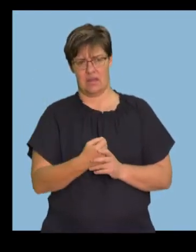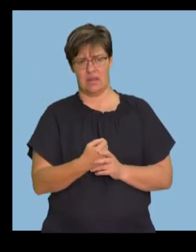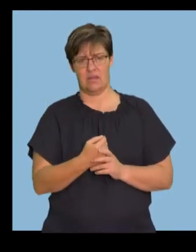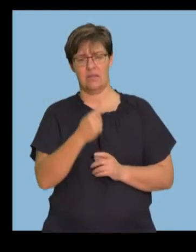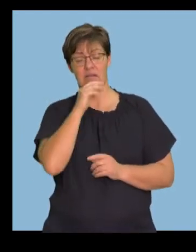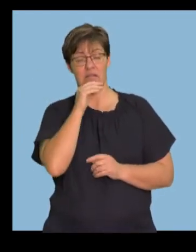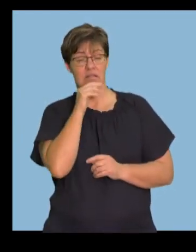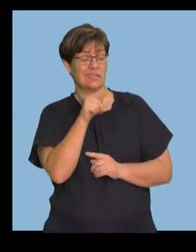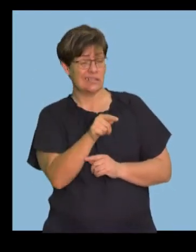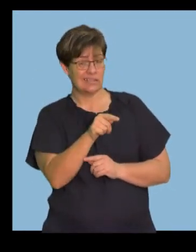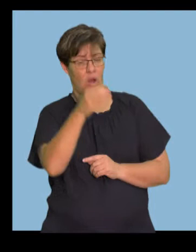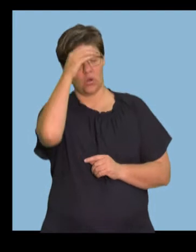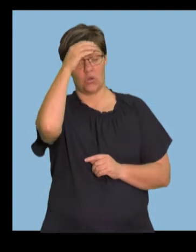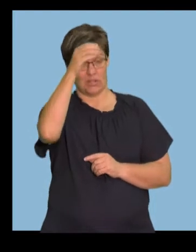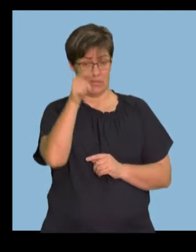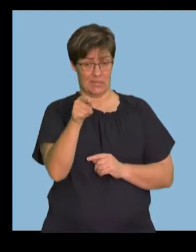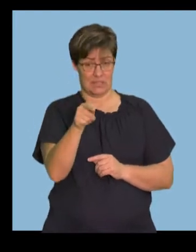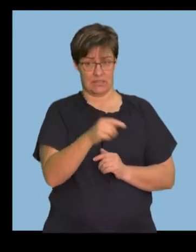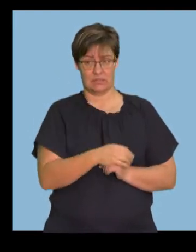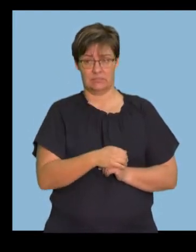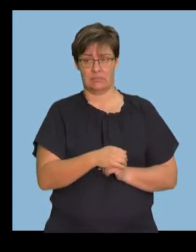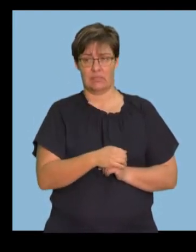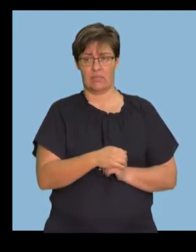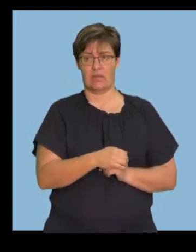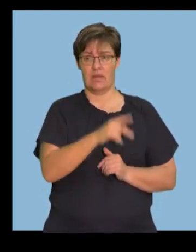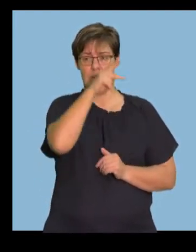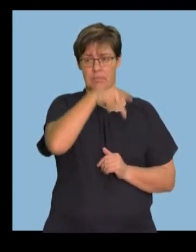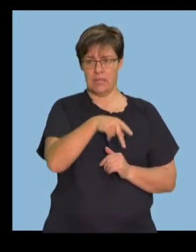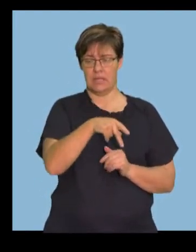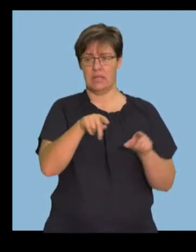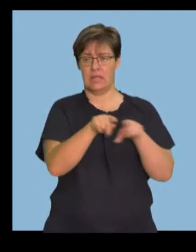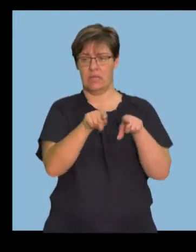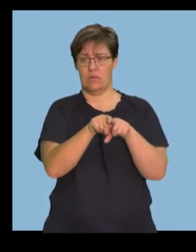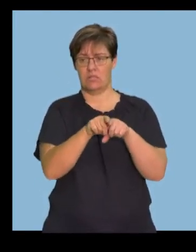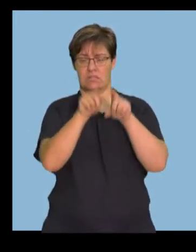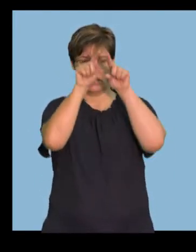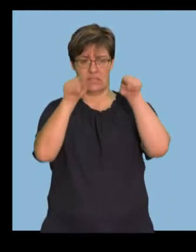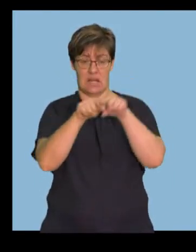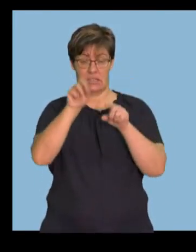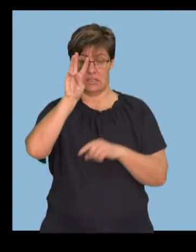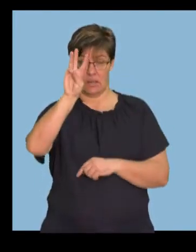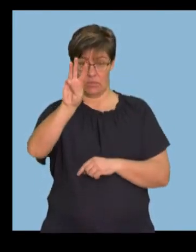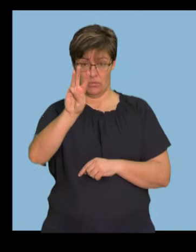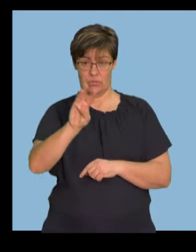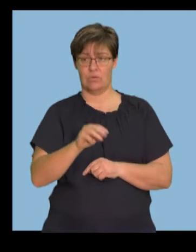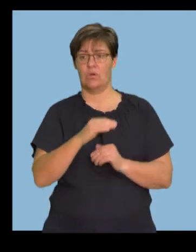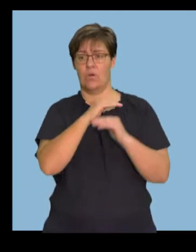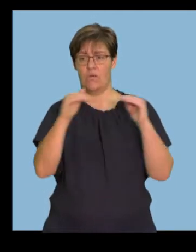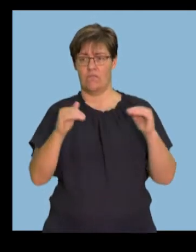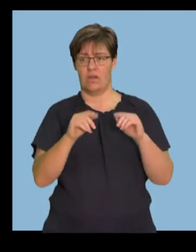So take note of that. So this is the concept, okay? Mathematically, that's how we represent the equation. So this